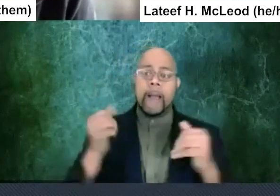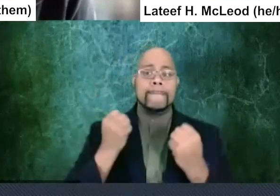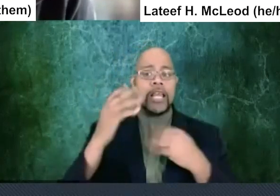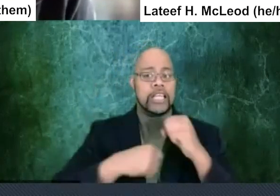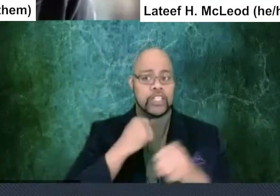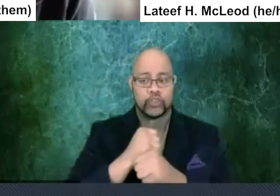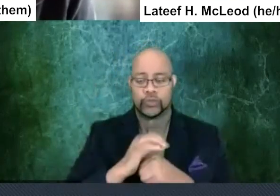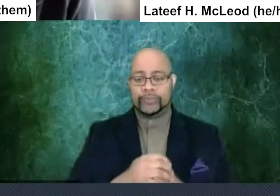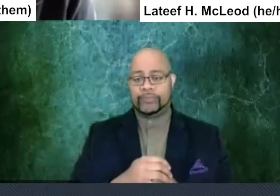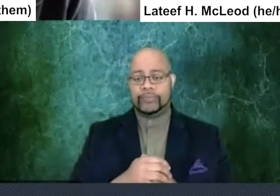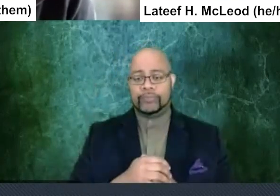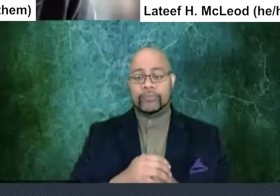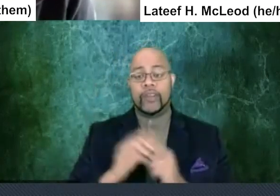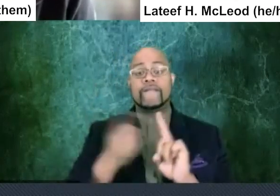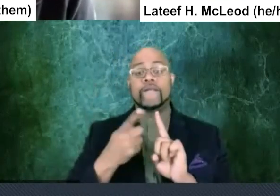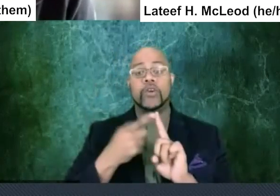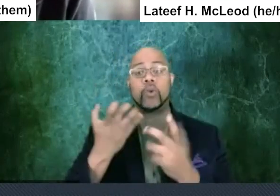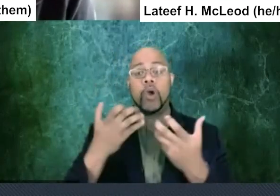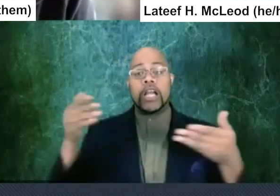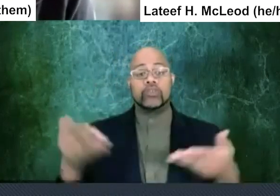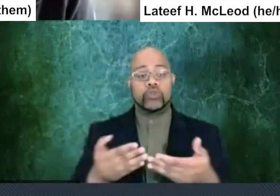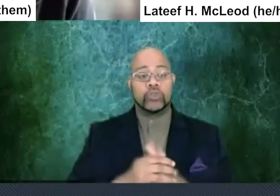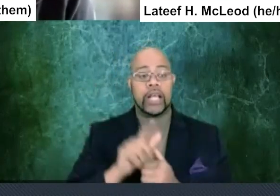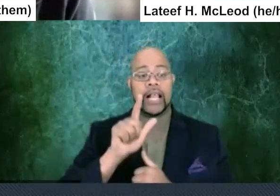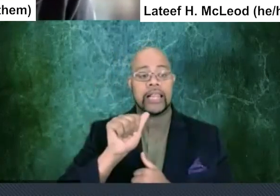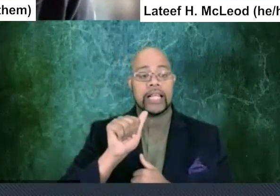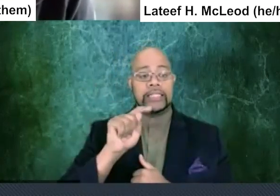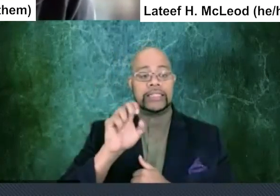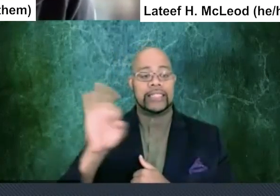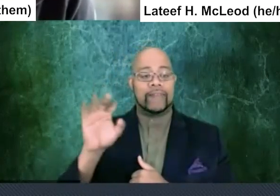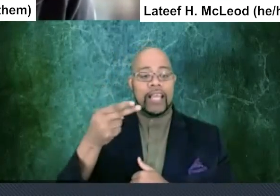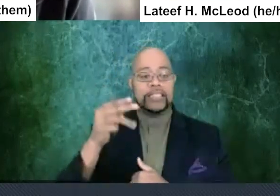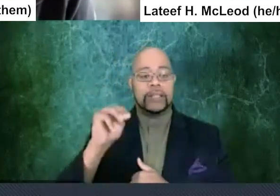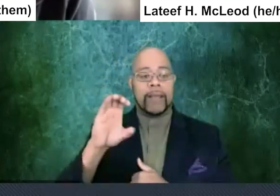years. First, I'd like to introduce Lateef H. McLeod,